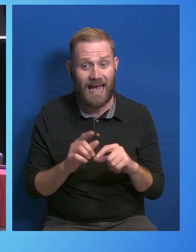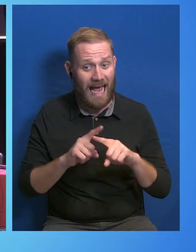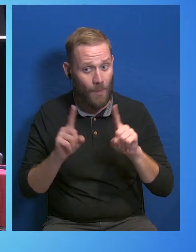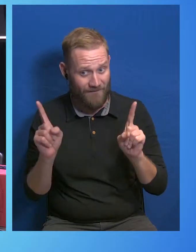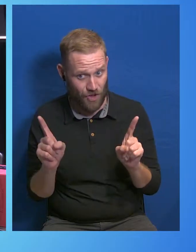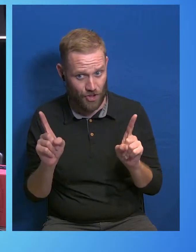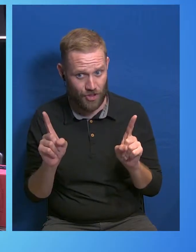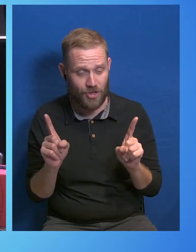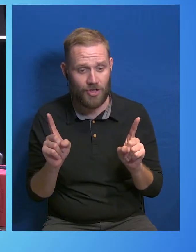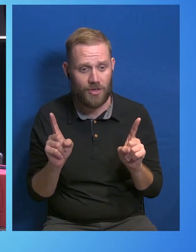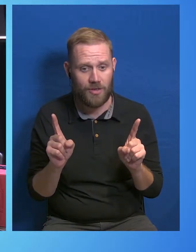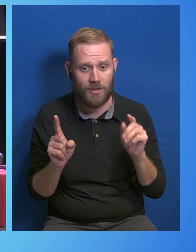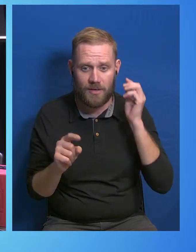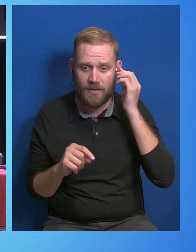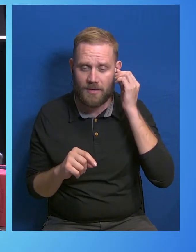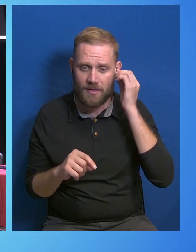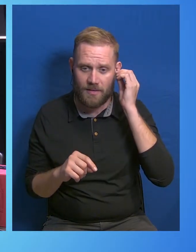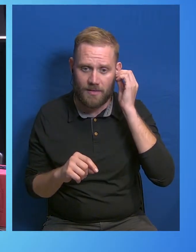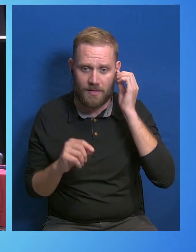however,